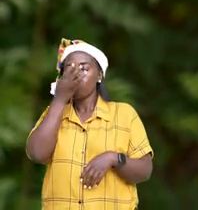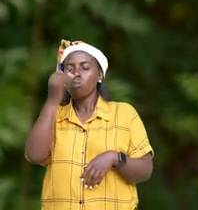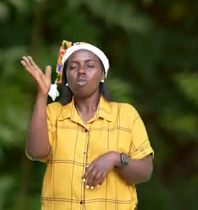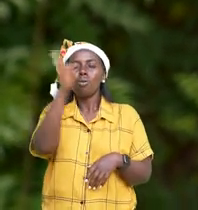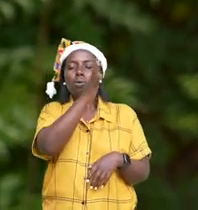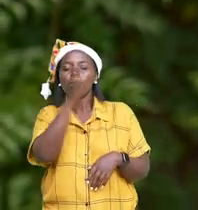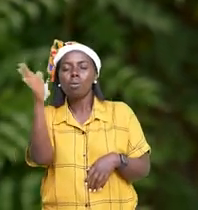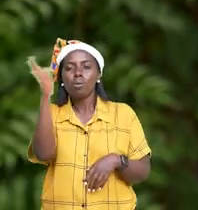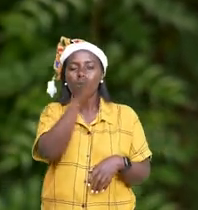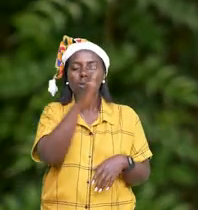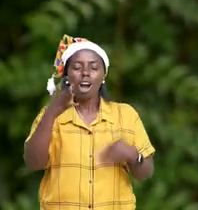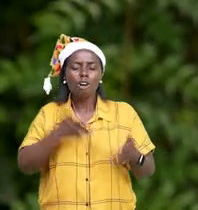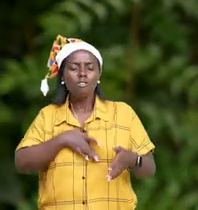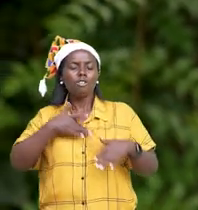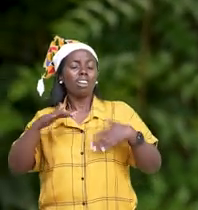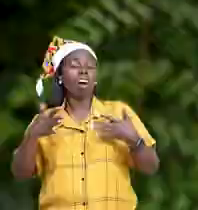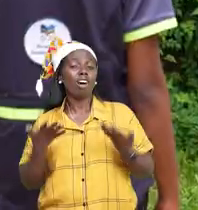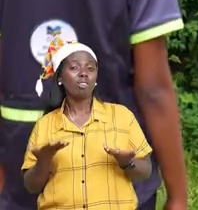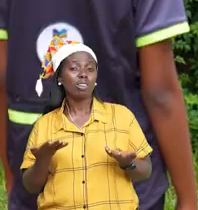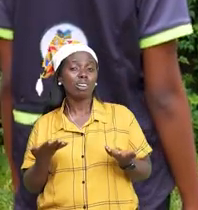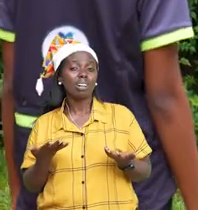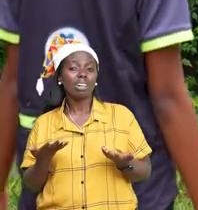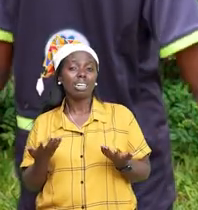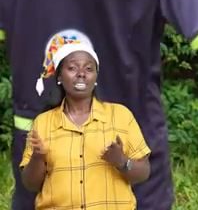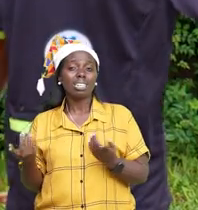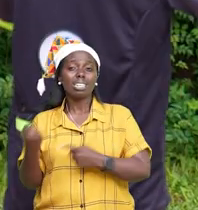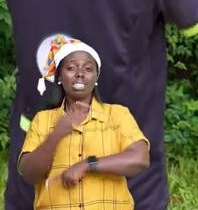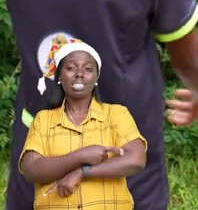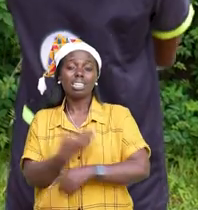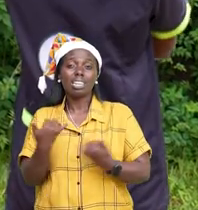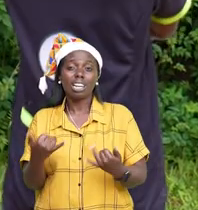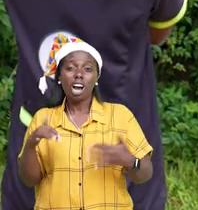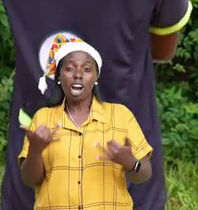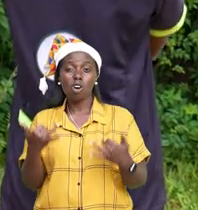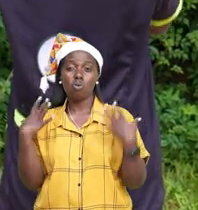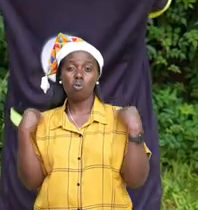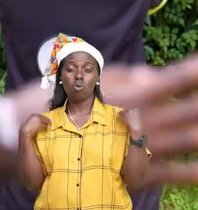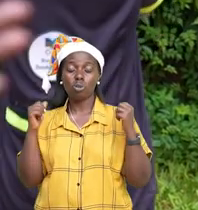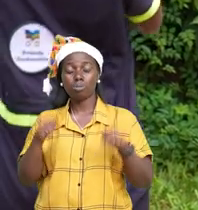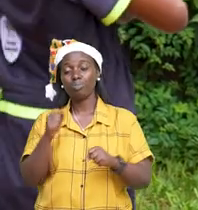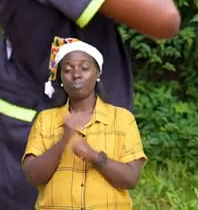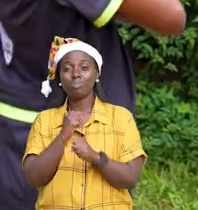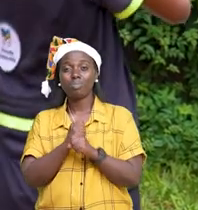air? How are you feeling? So let's now hug ourselves